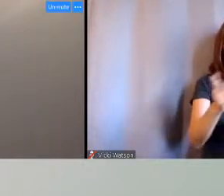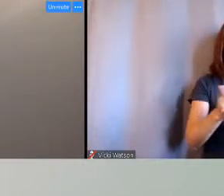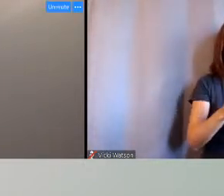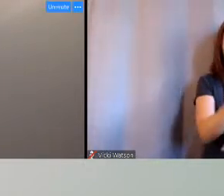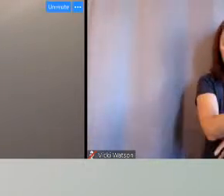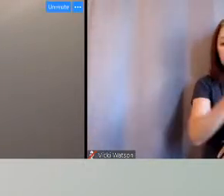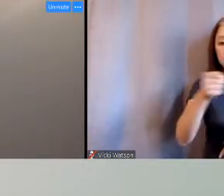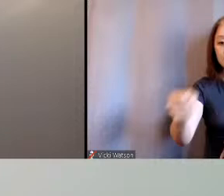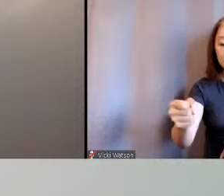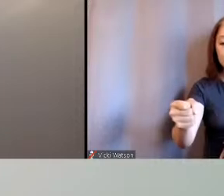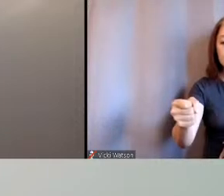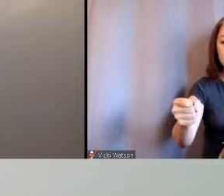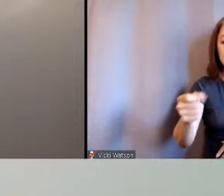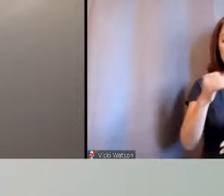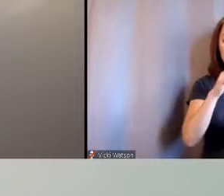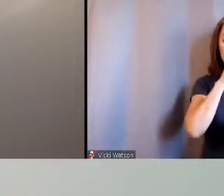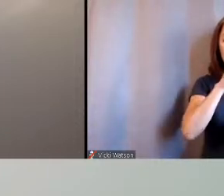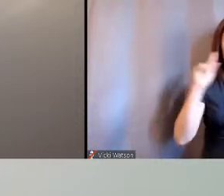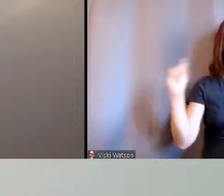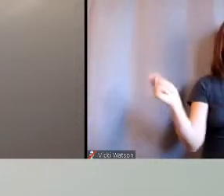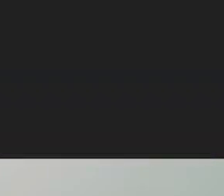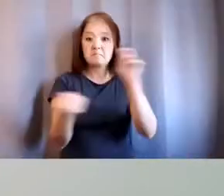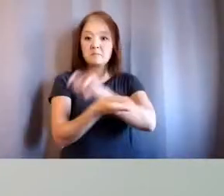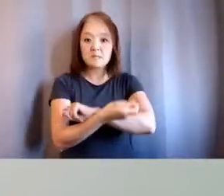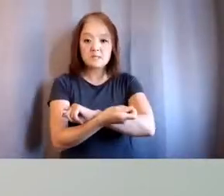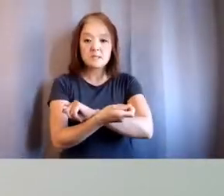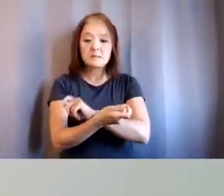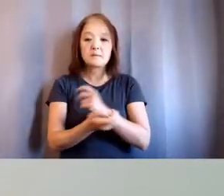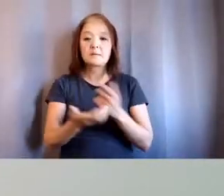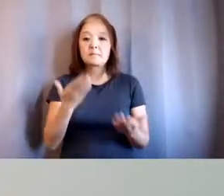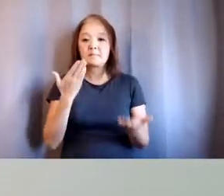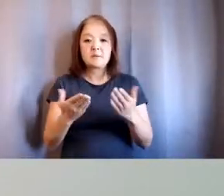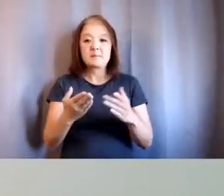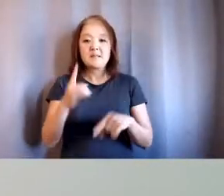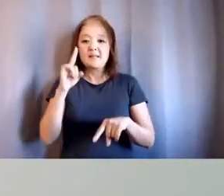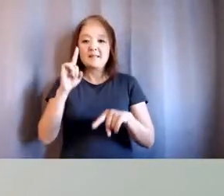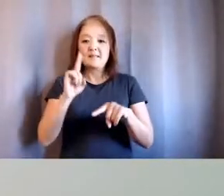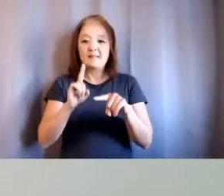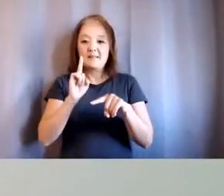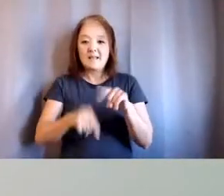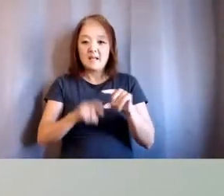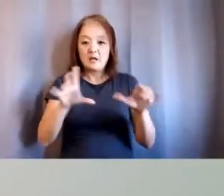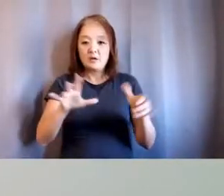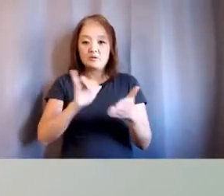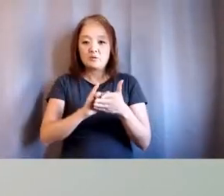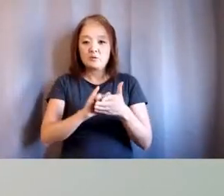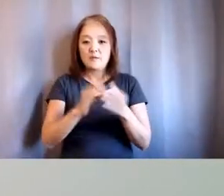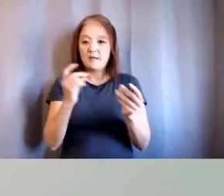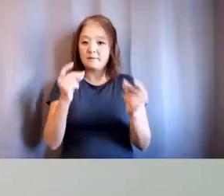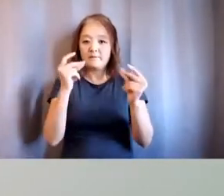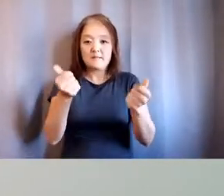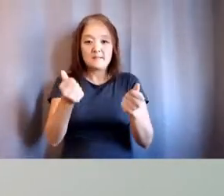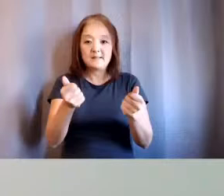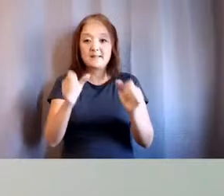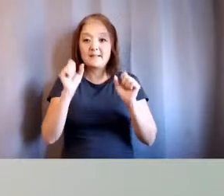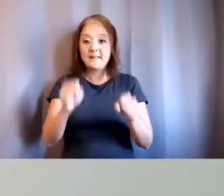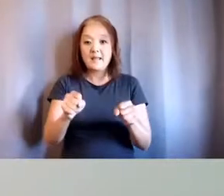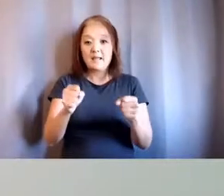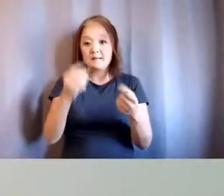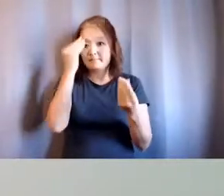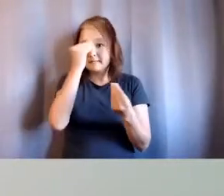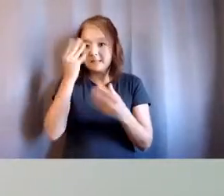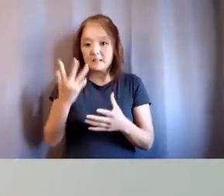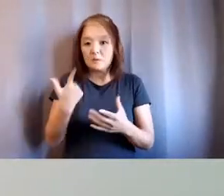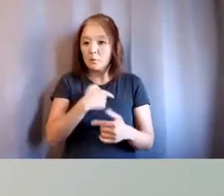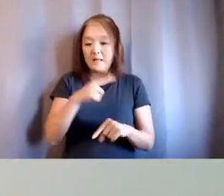currently are assigned to do, they may not be able to accommodate that overnight. And they may ask you or tell you, we can't do that. And